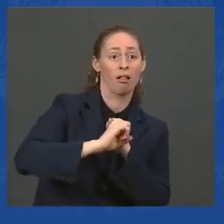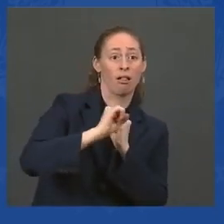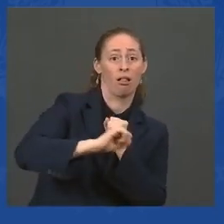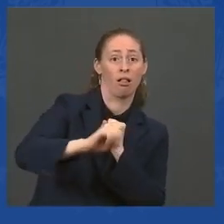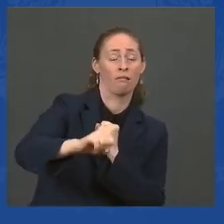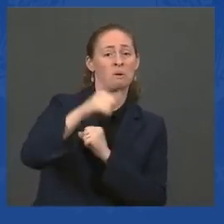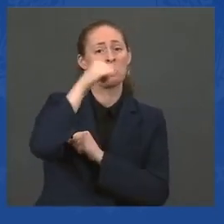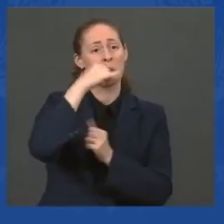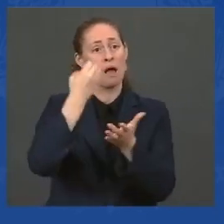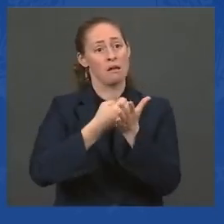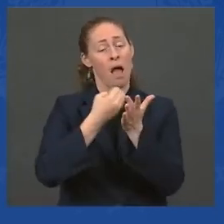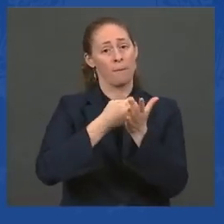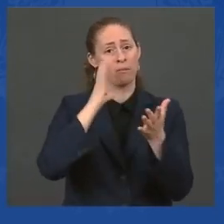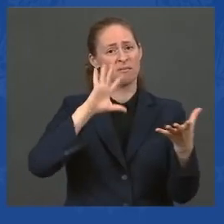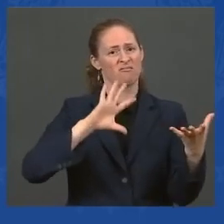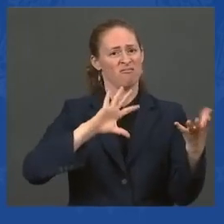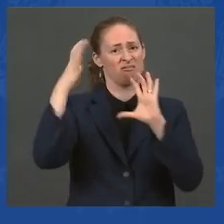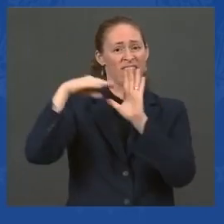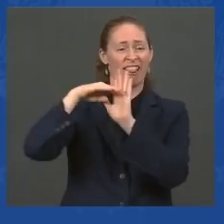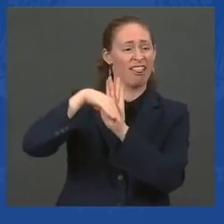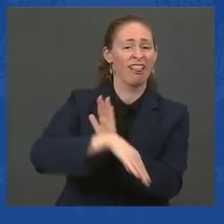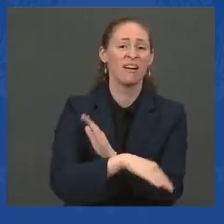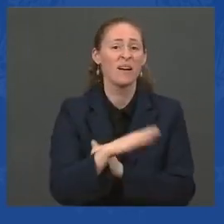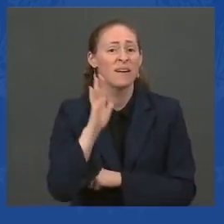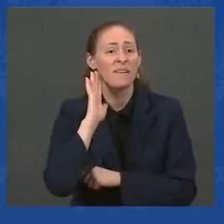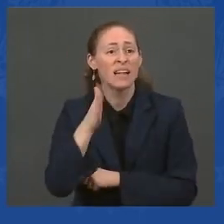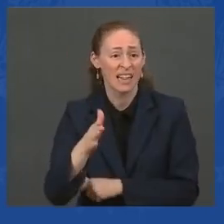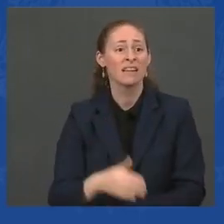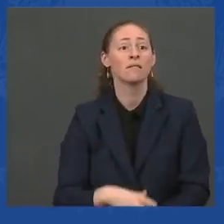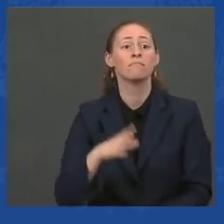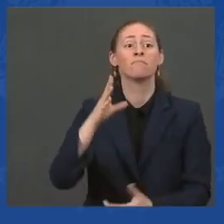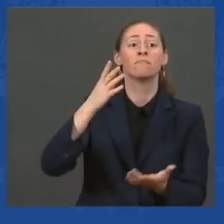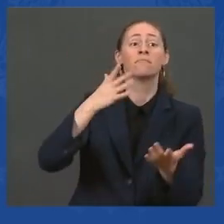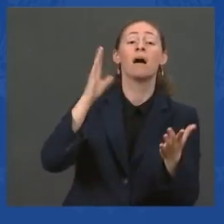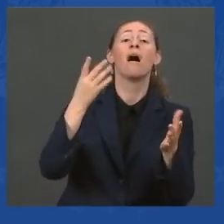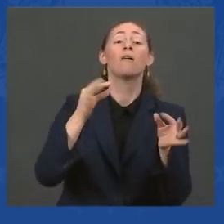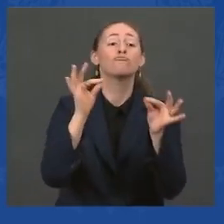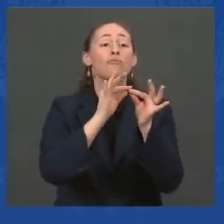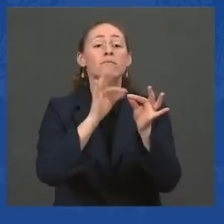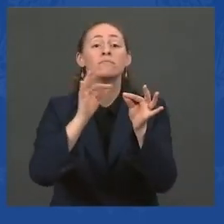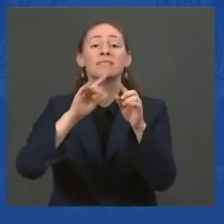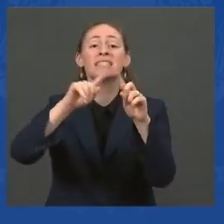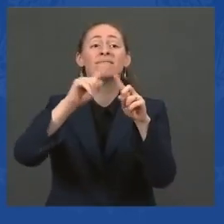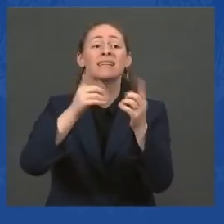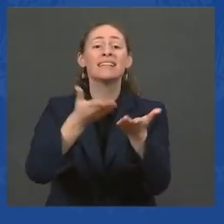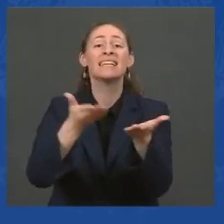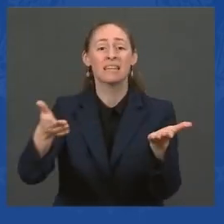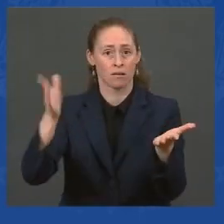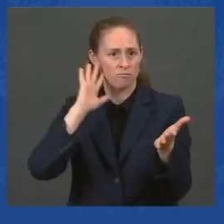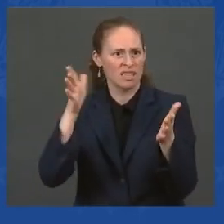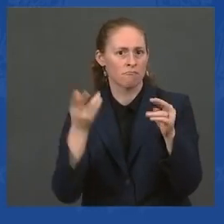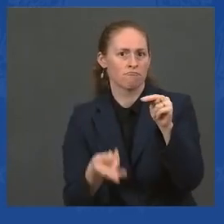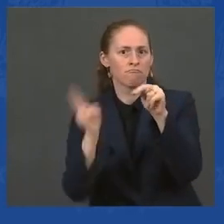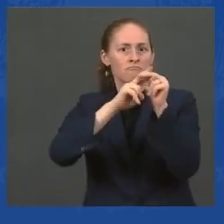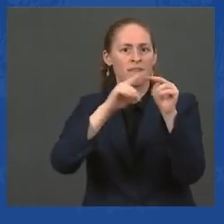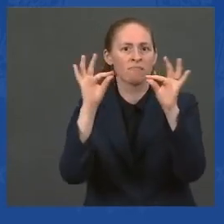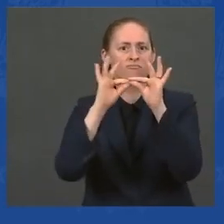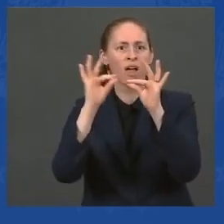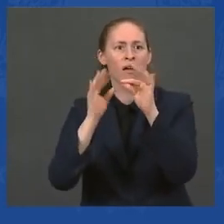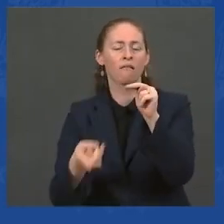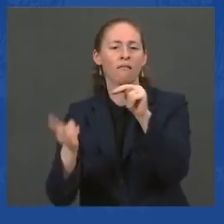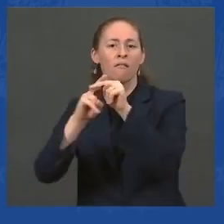Adina Friedman, the CEO of NASDAQ, whether she'd be willing to give us her thoughts. And thank you for taking the time, Ms.